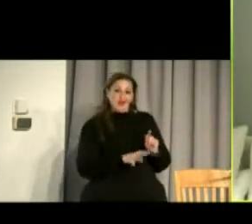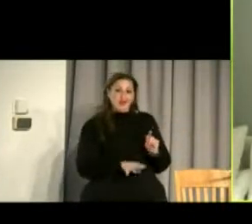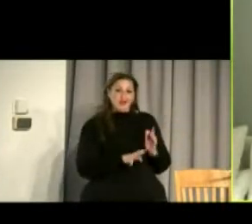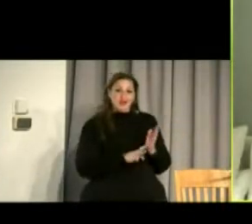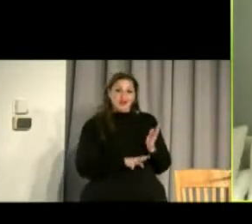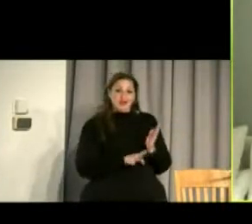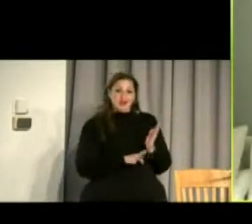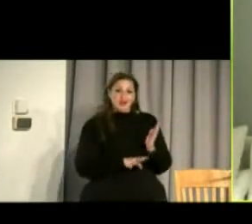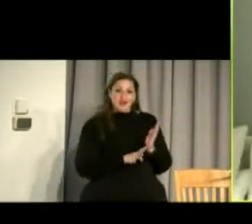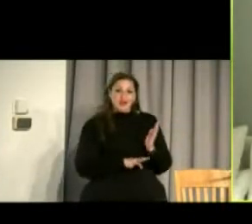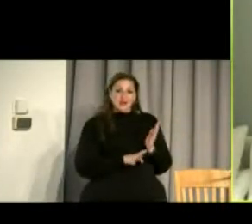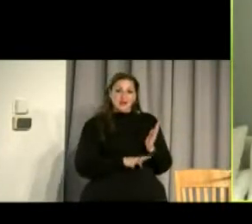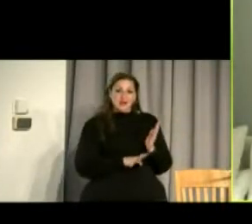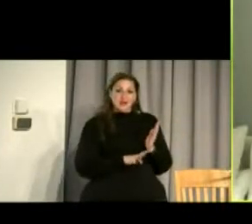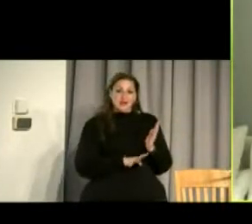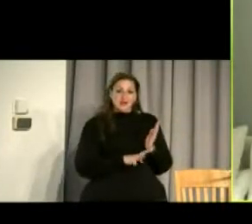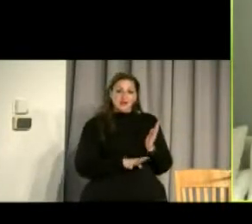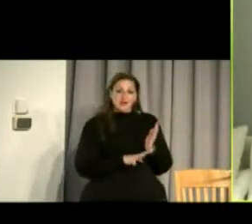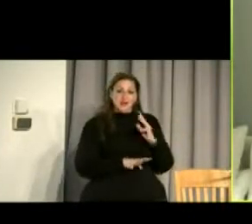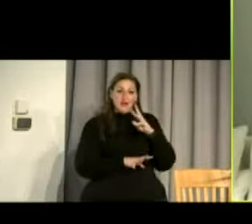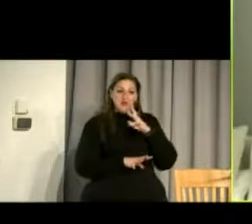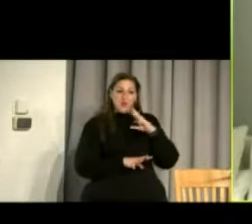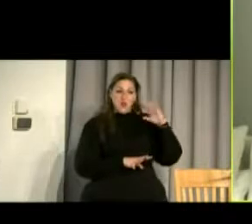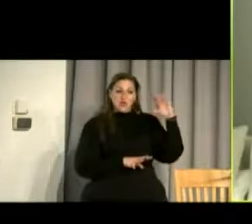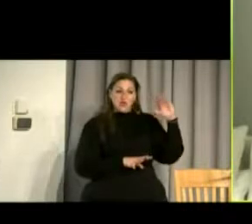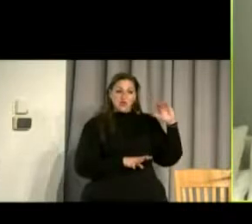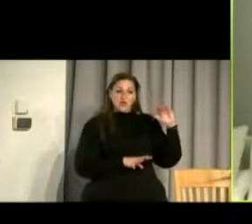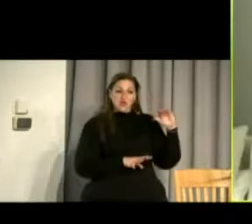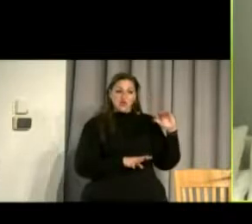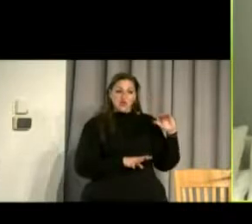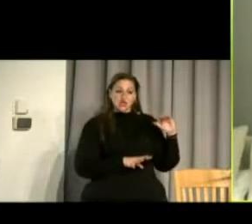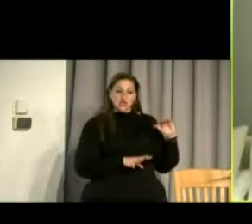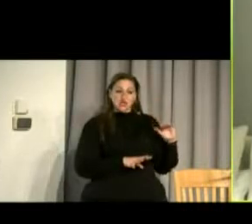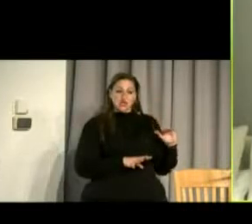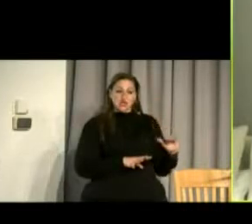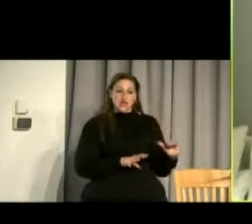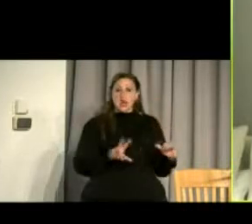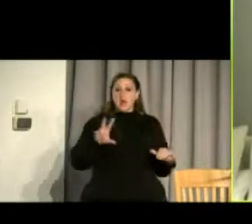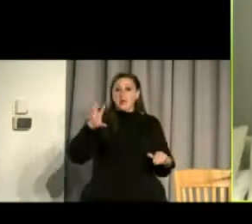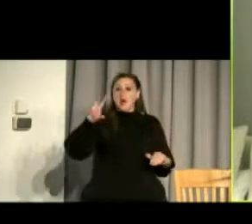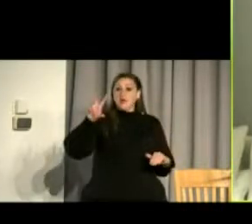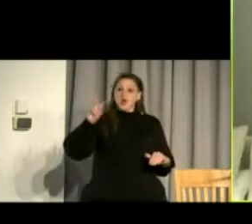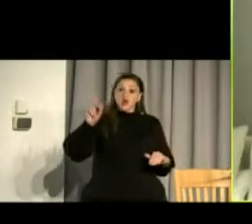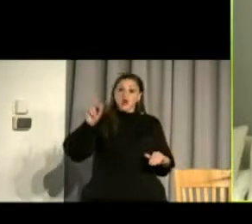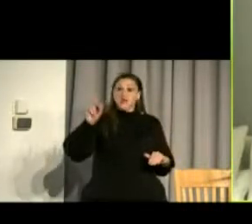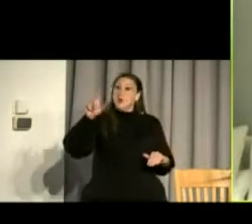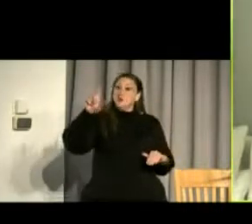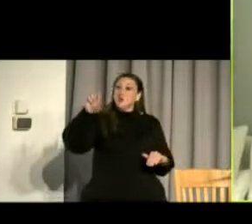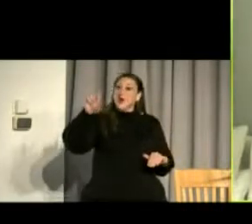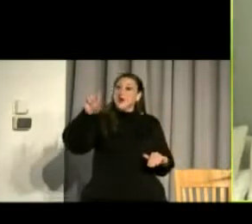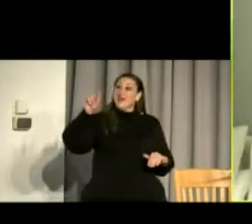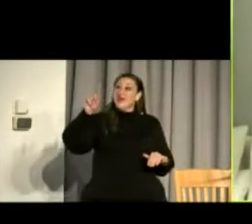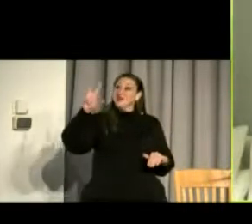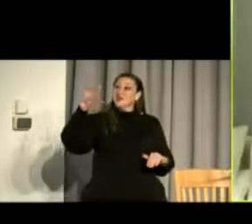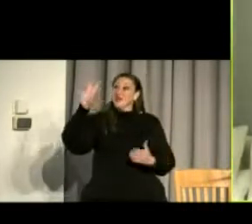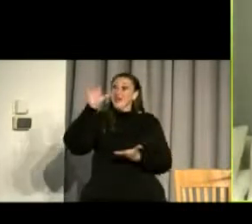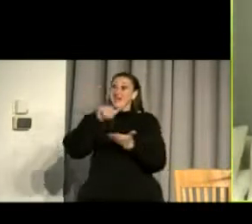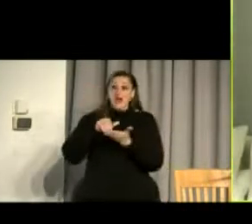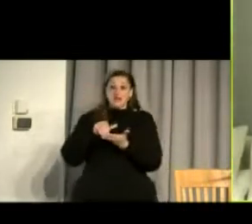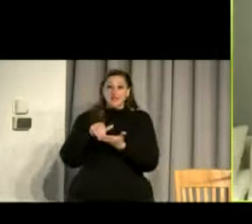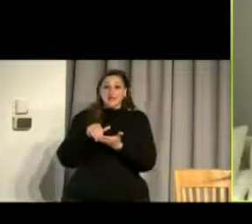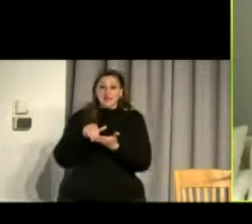so low that over 20,000, 30,000 residents were without water on New Year's